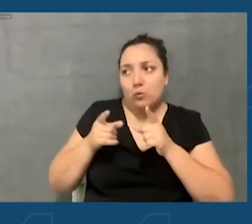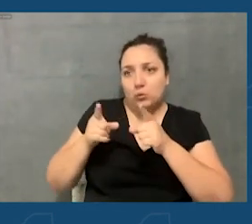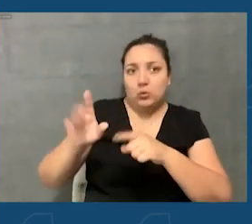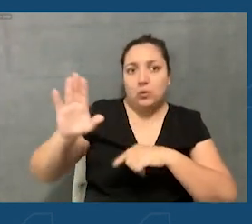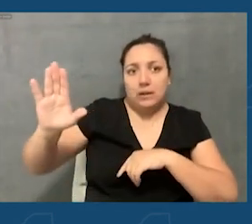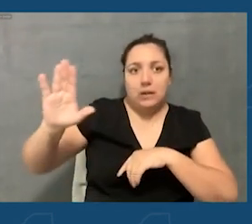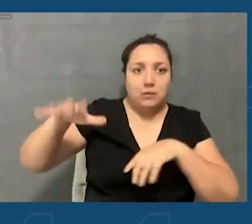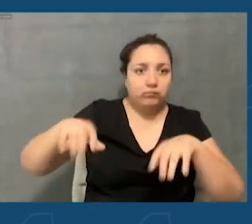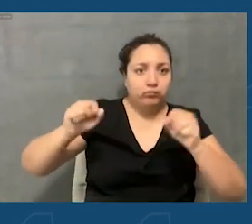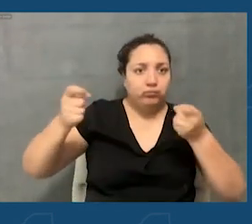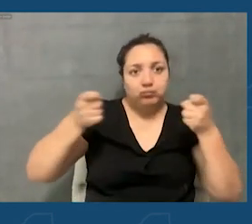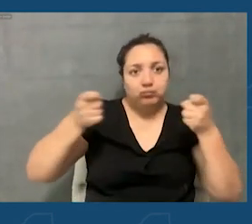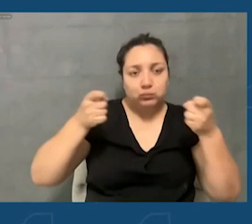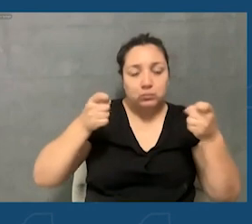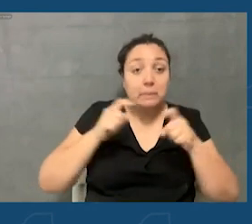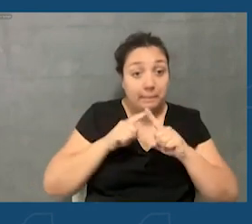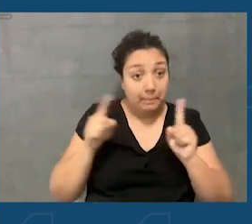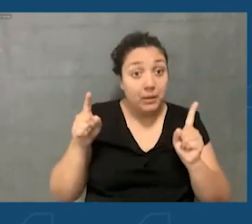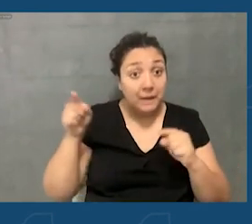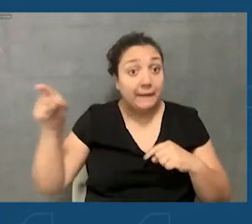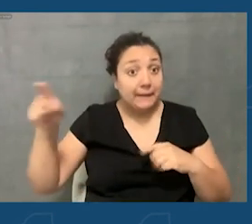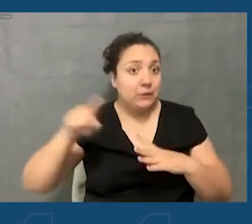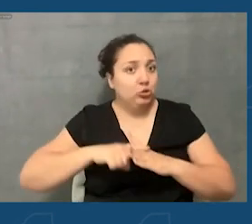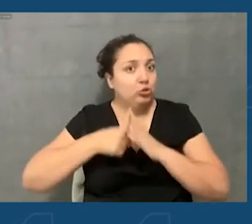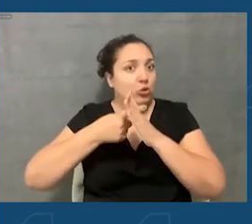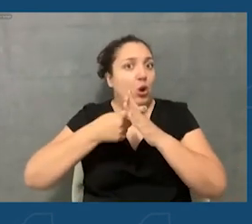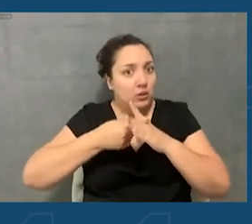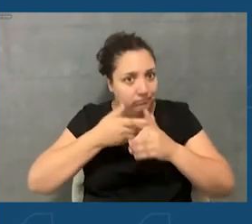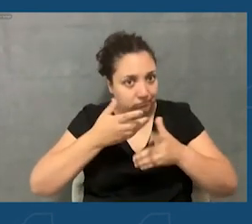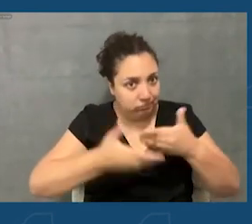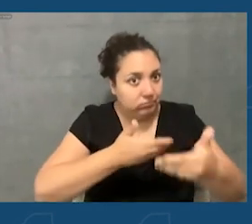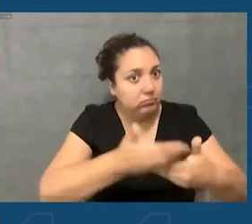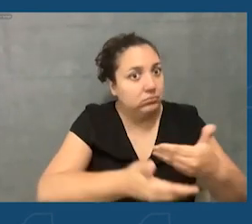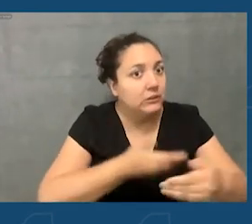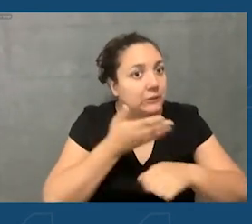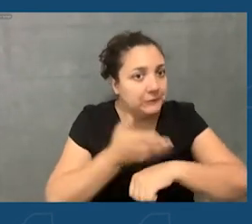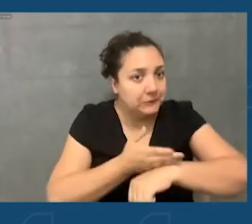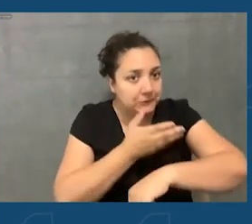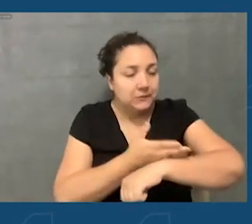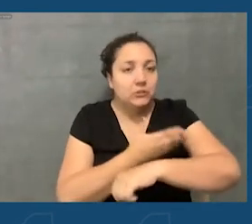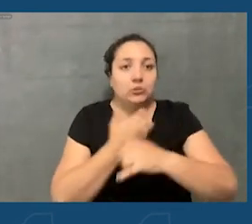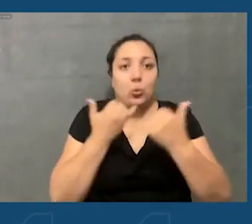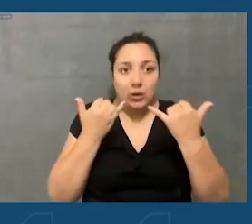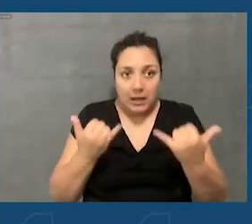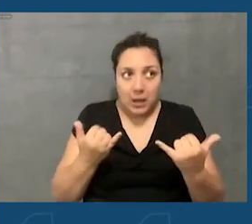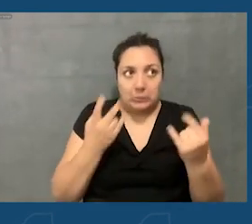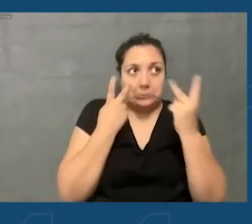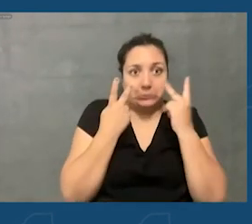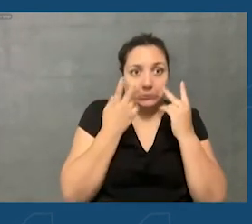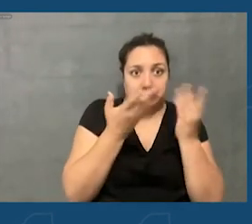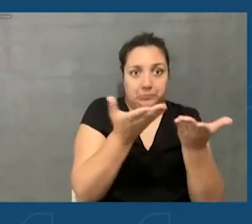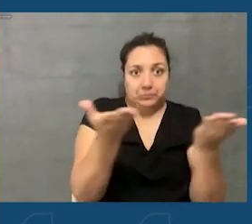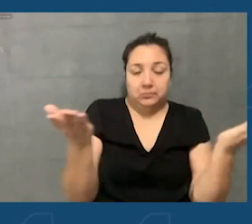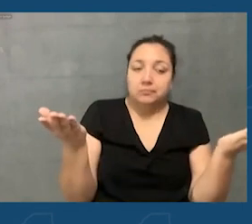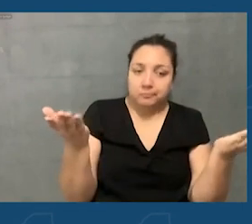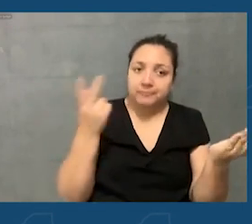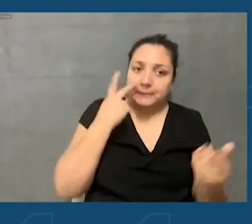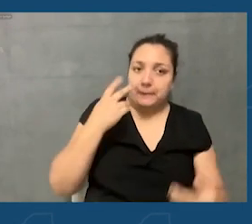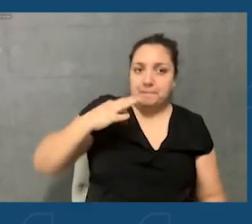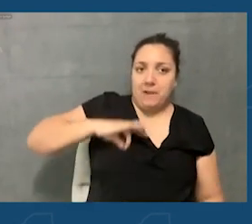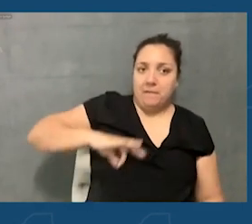accomplished. He helped set it in motion, and we are enjoying the benefits today with incredible